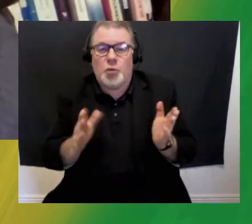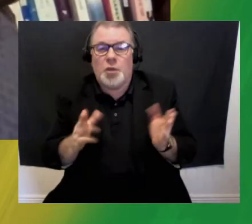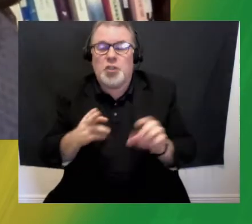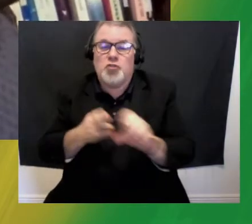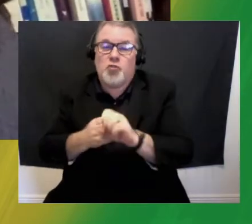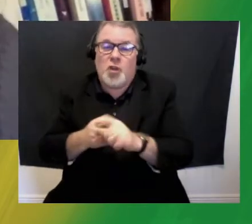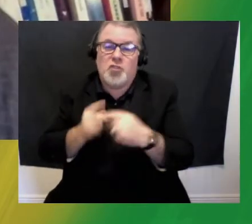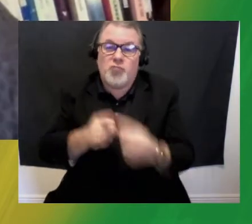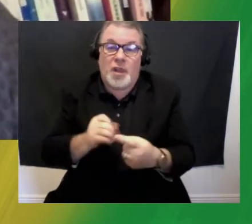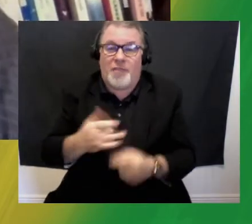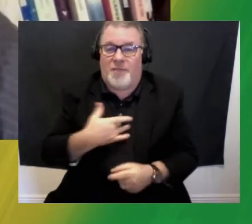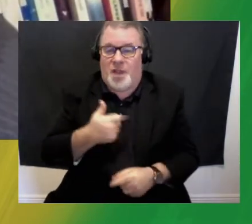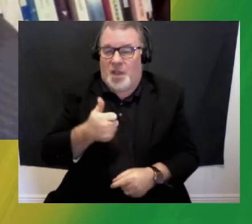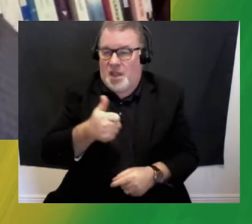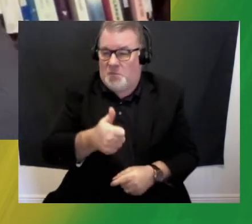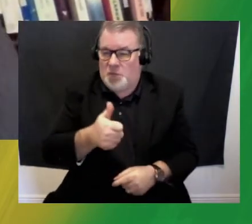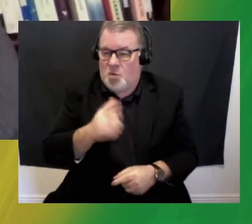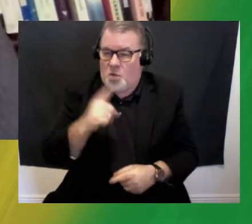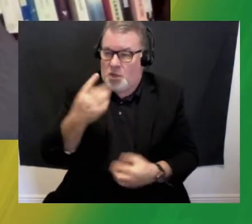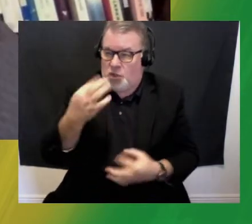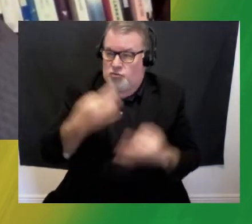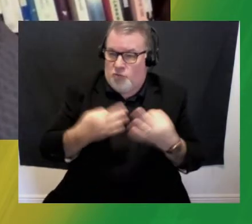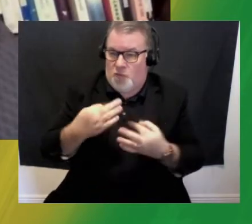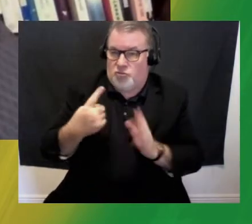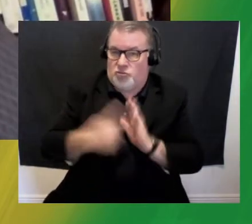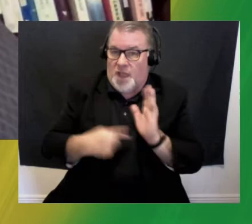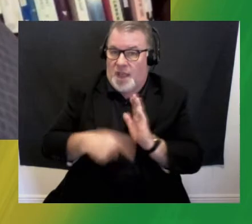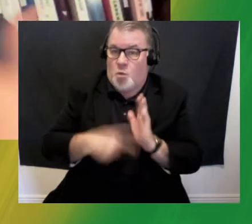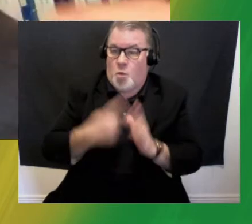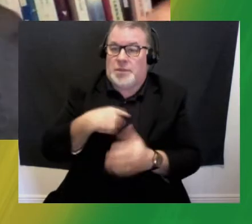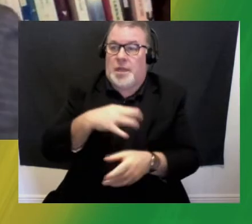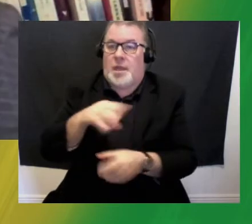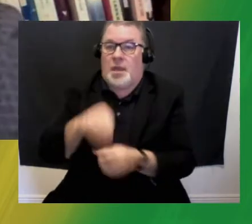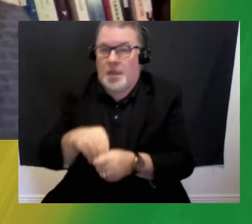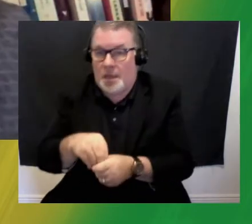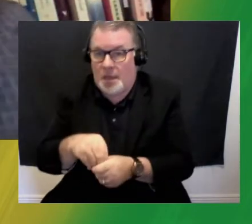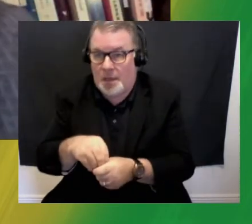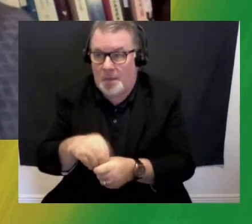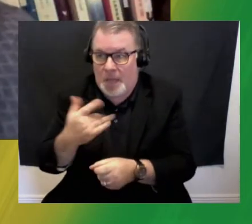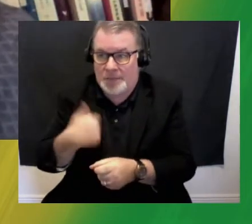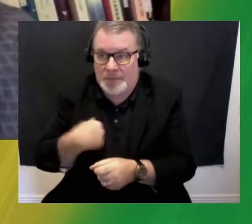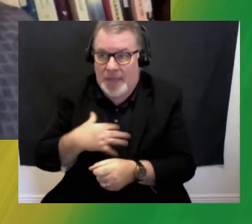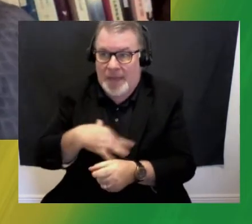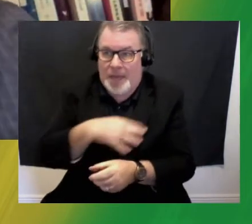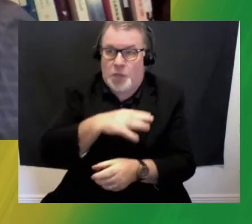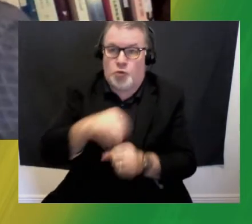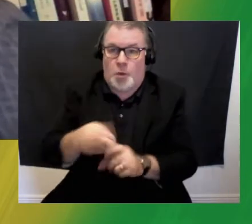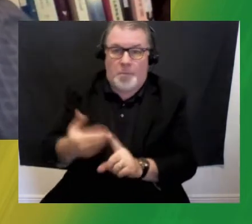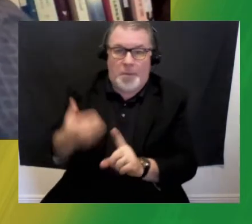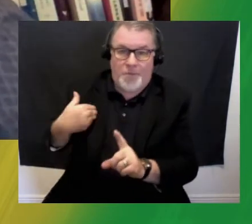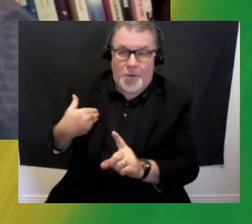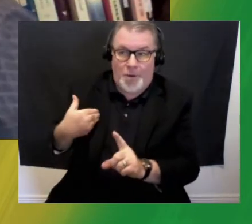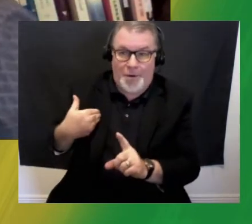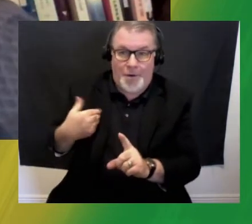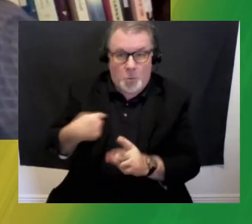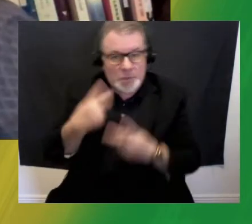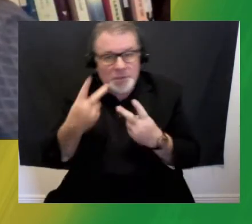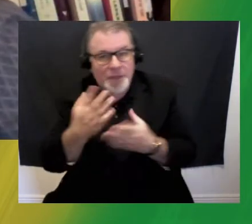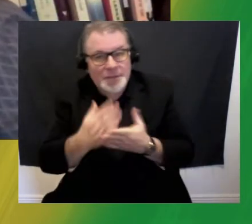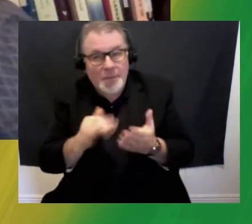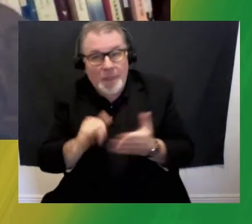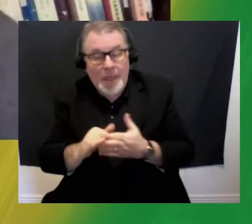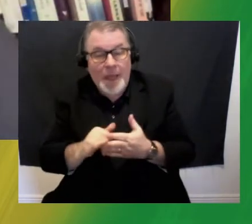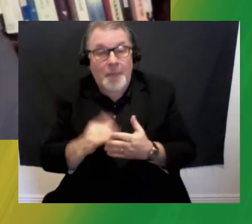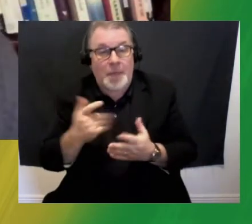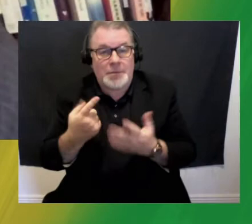they feel like they're only going to be judged and attacked once they come into it for not having joined it earlier, right? And we saw some of this in the wake of the